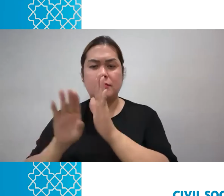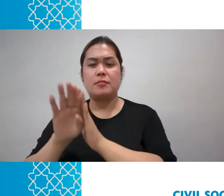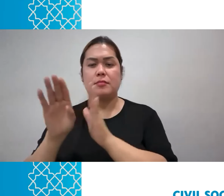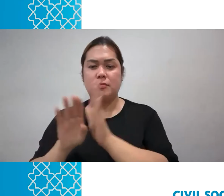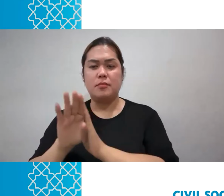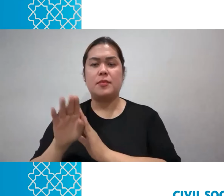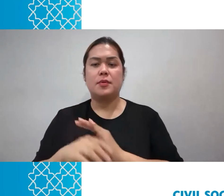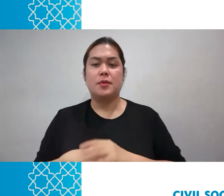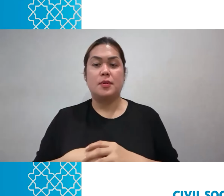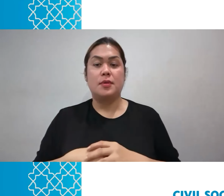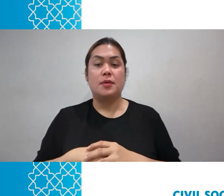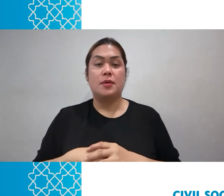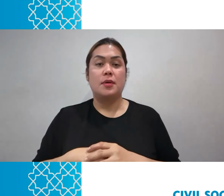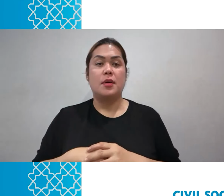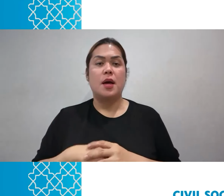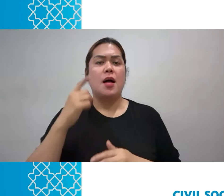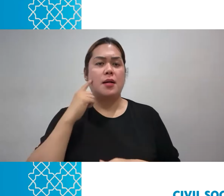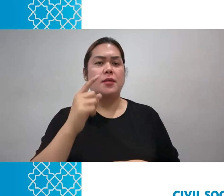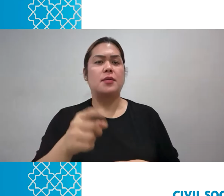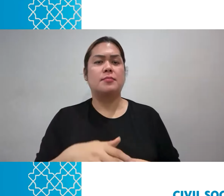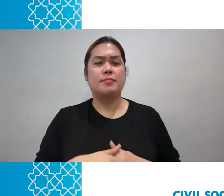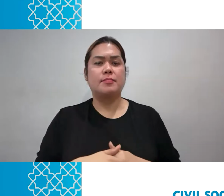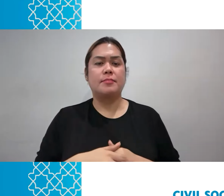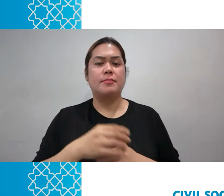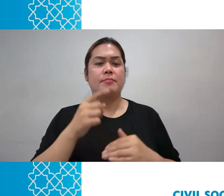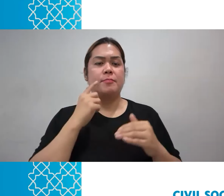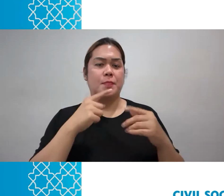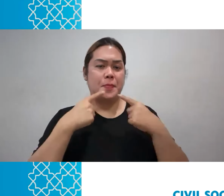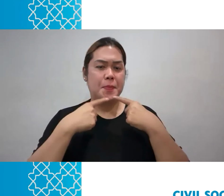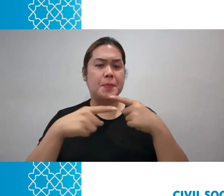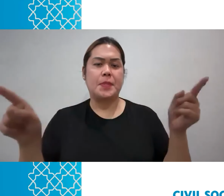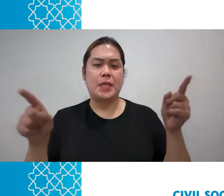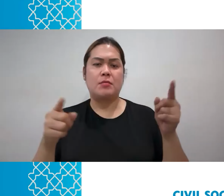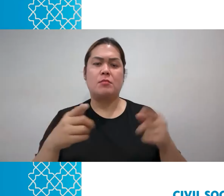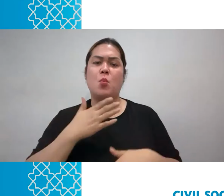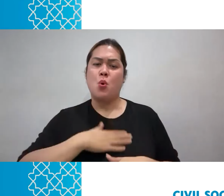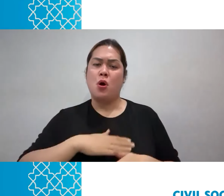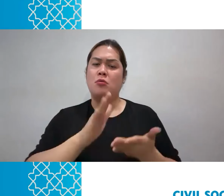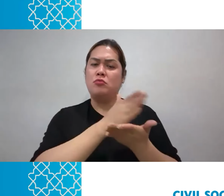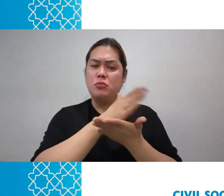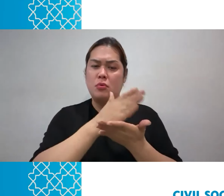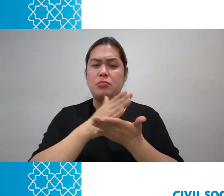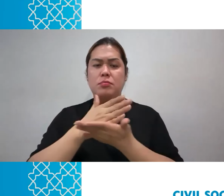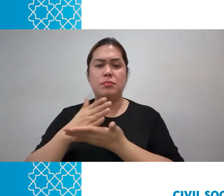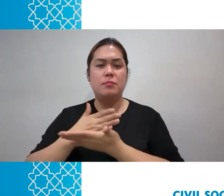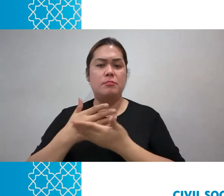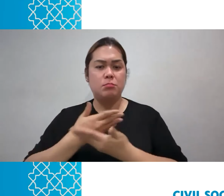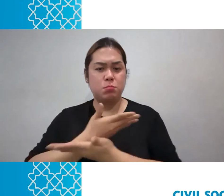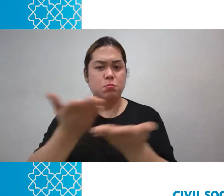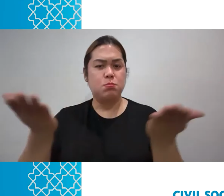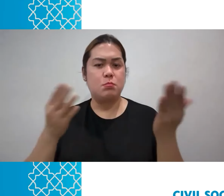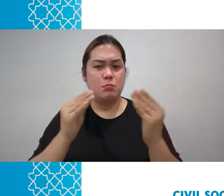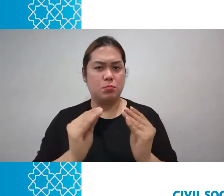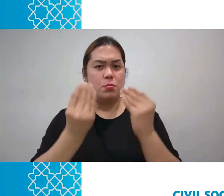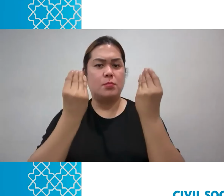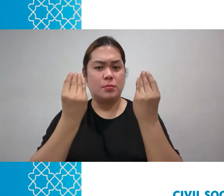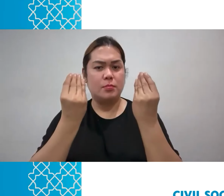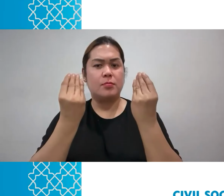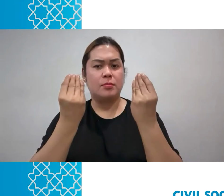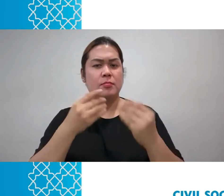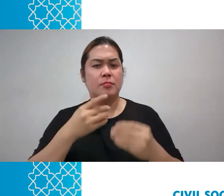actually one message that I want to share to the youth, maybe the one who's in the